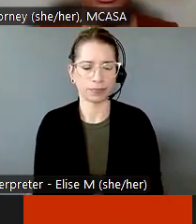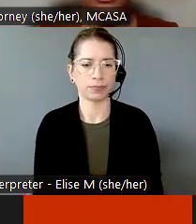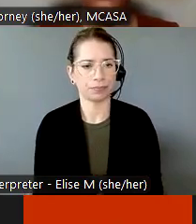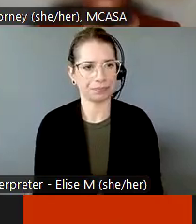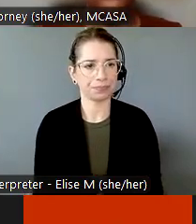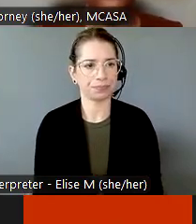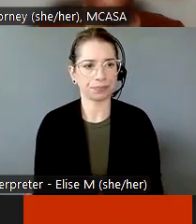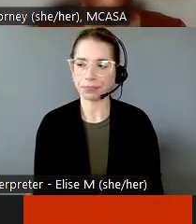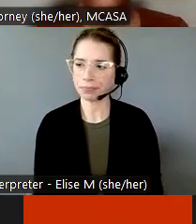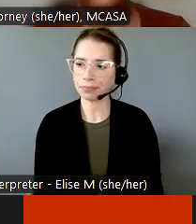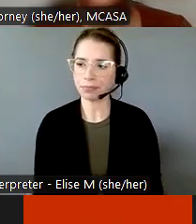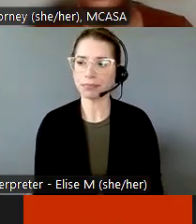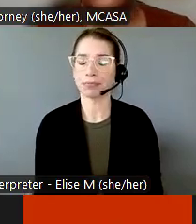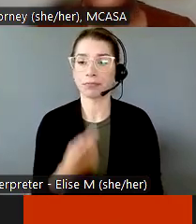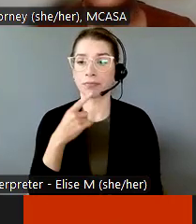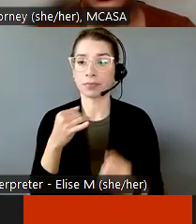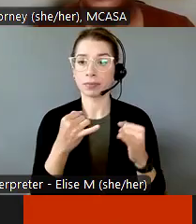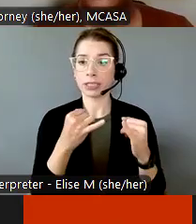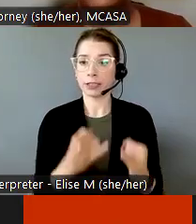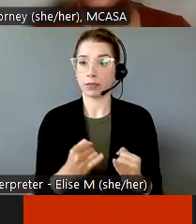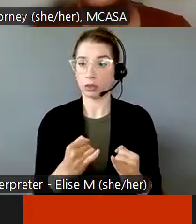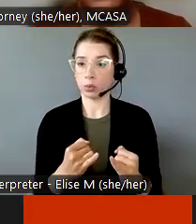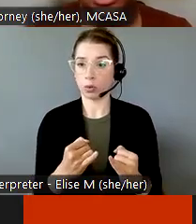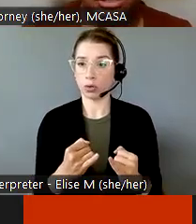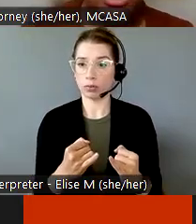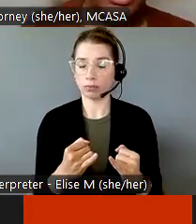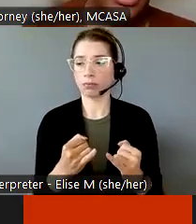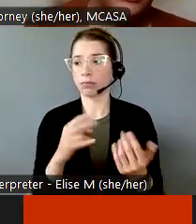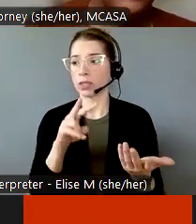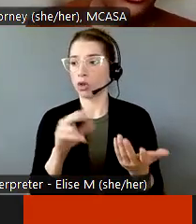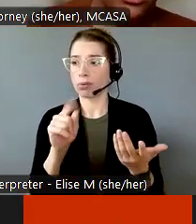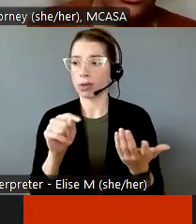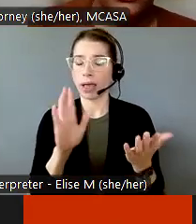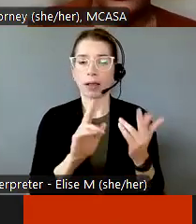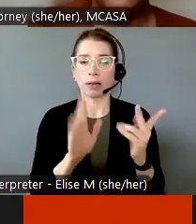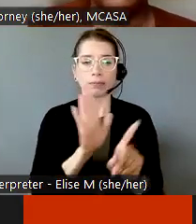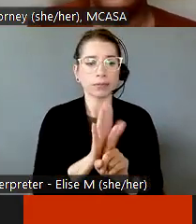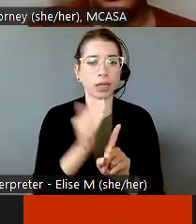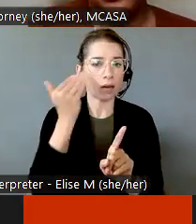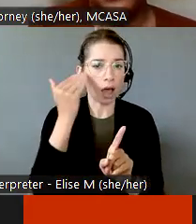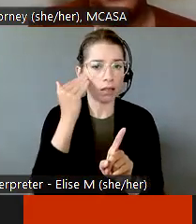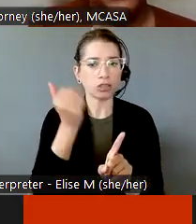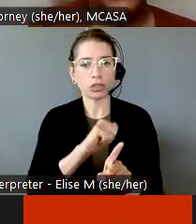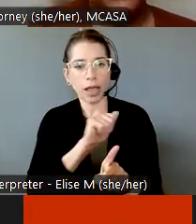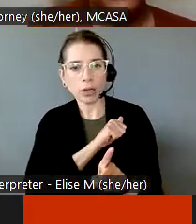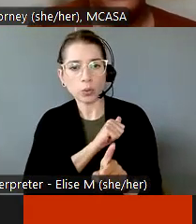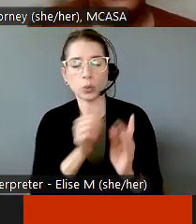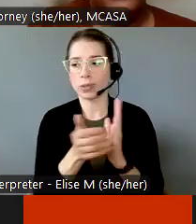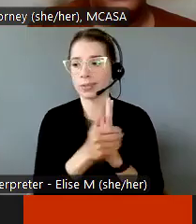So, on the individual level, we look at things like knowledge and attitudes and skills.